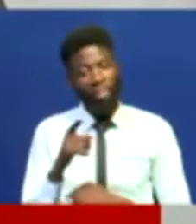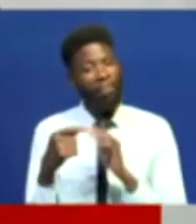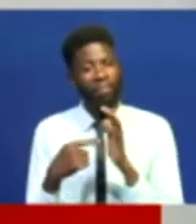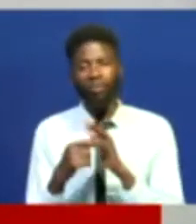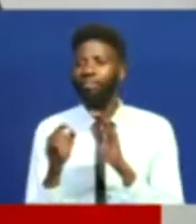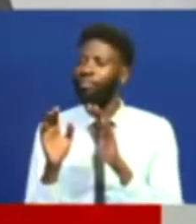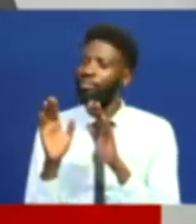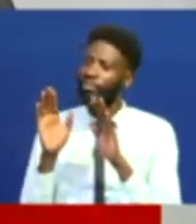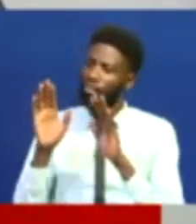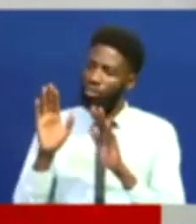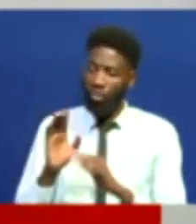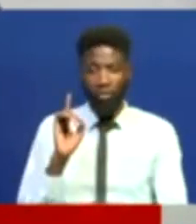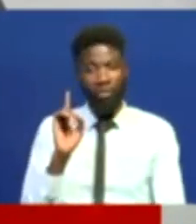all,